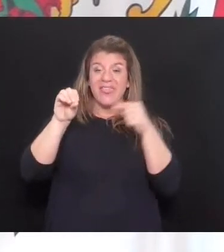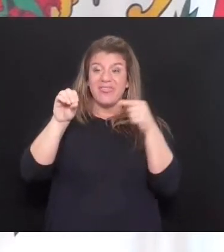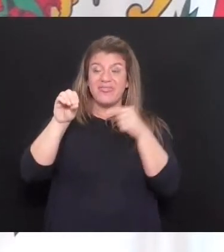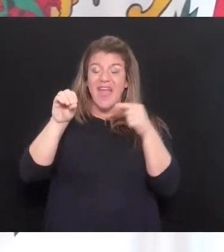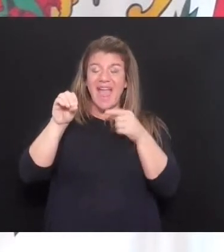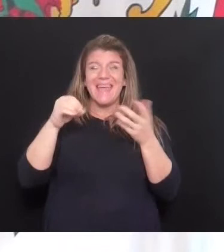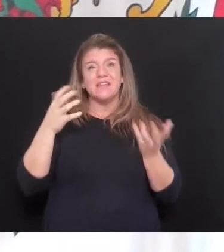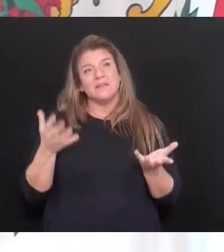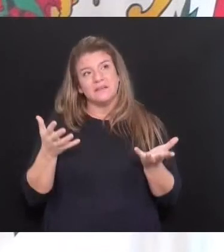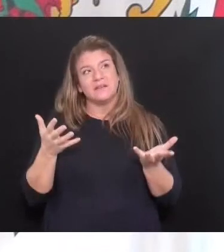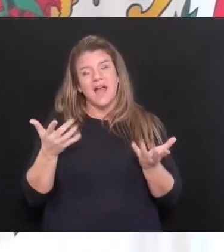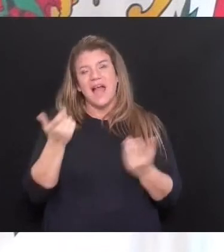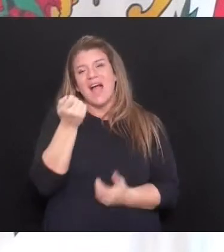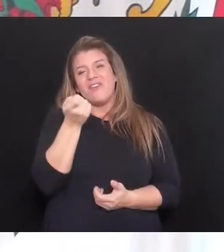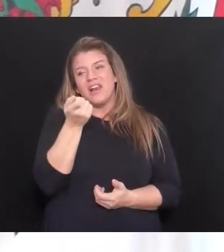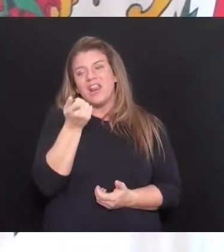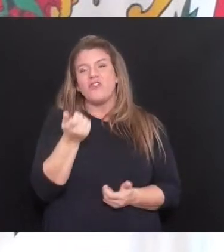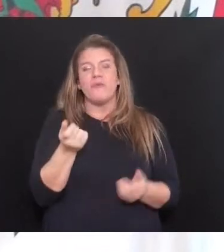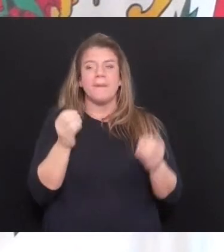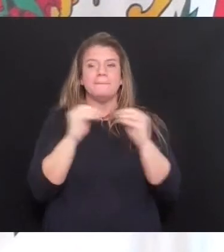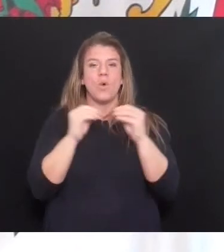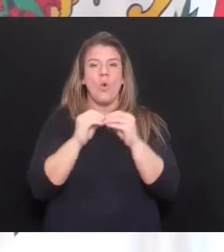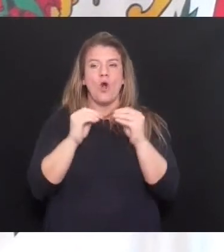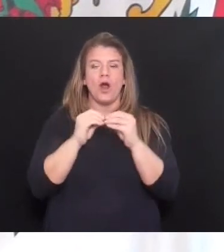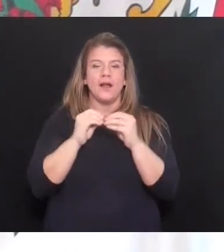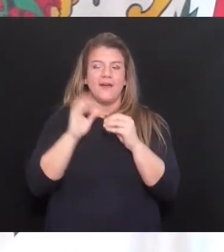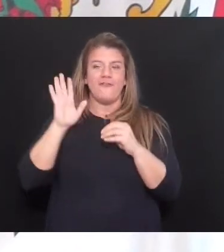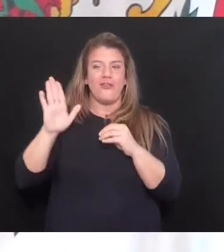they probably have a little bit of a modification of